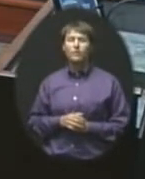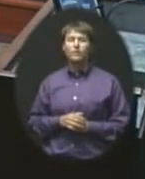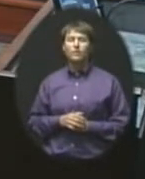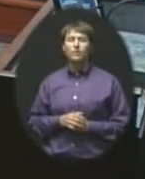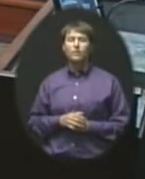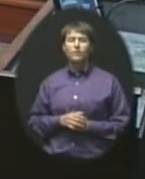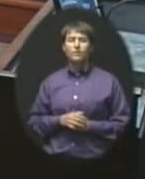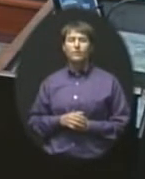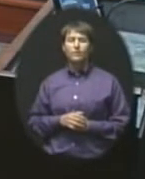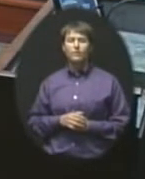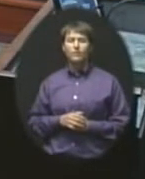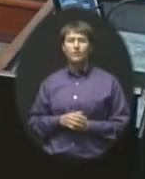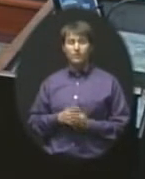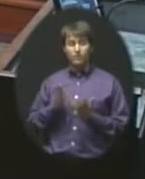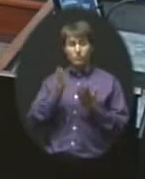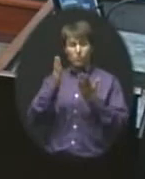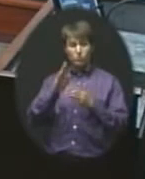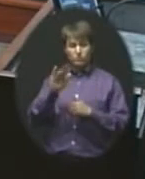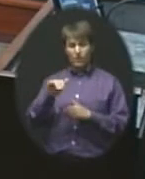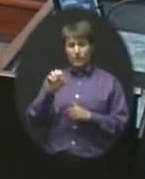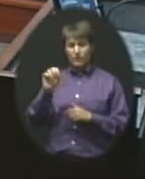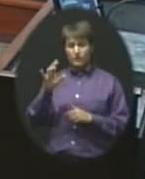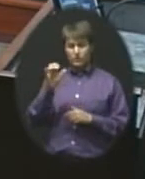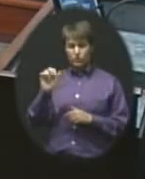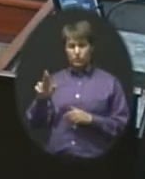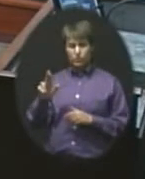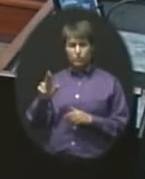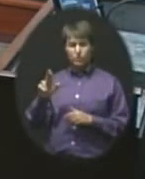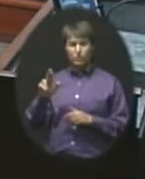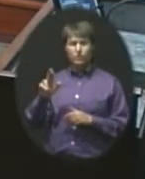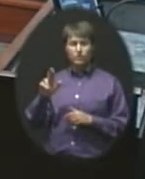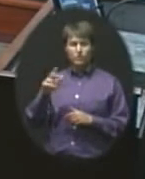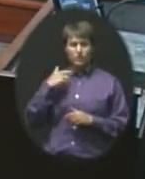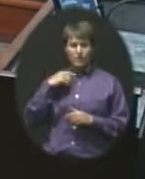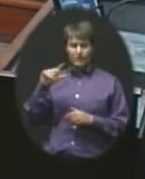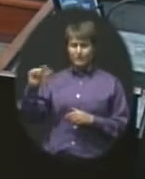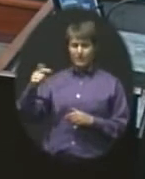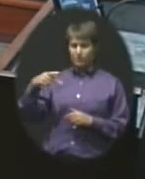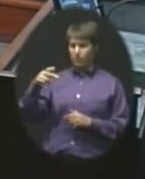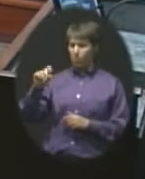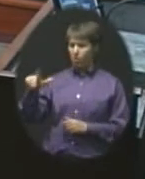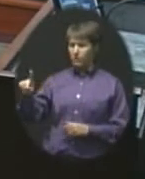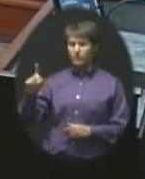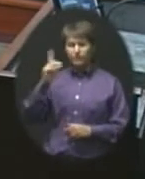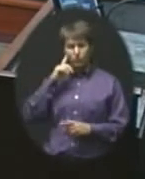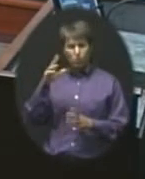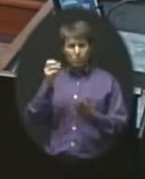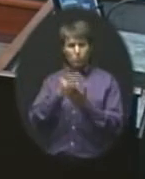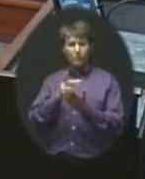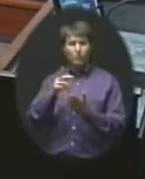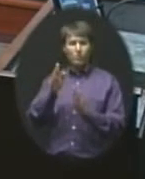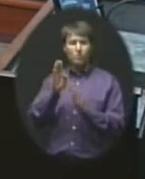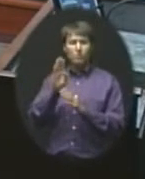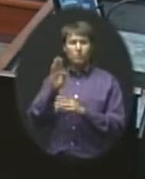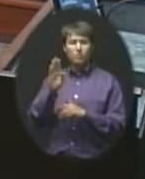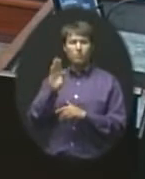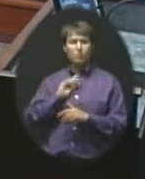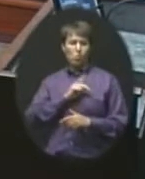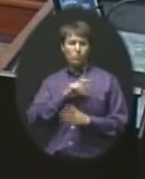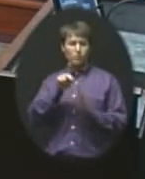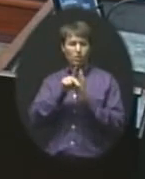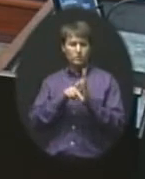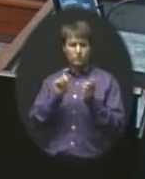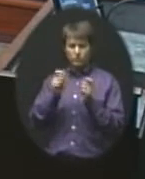Second. I have a motion by Mr. Scheer and a second by Mr. Poland for approval of board policy revisions. Ms.